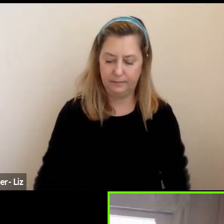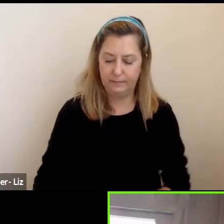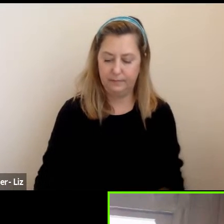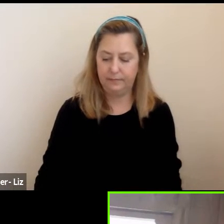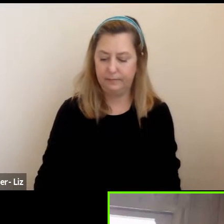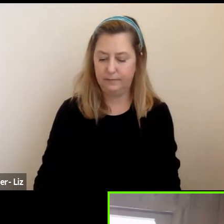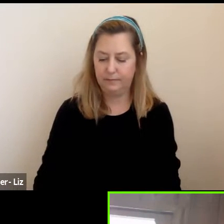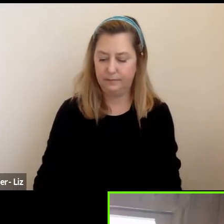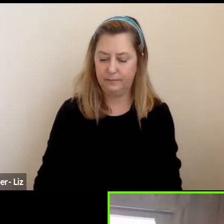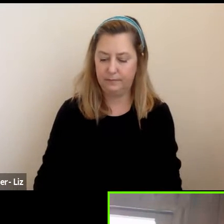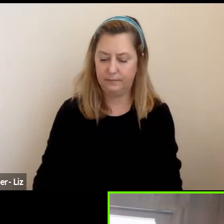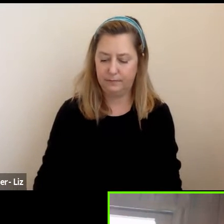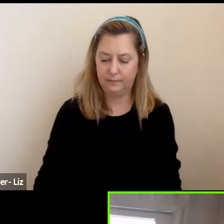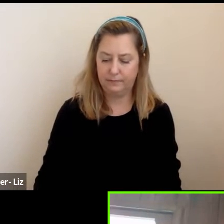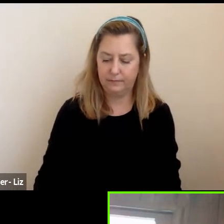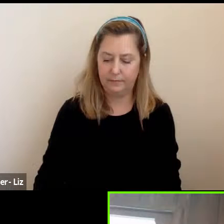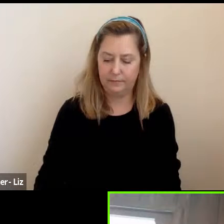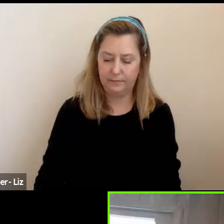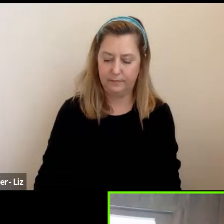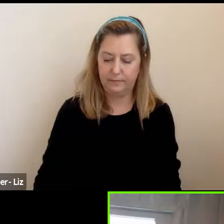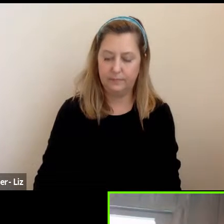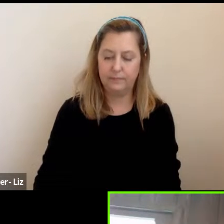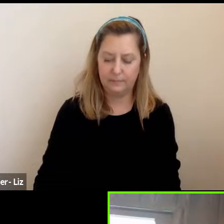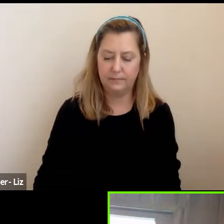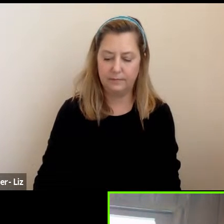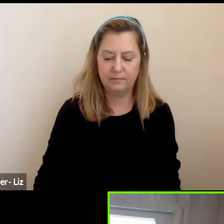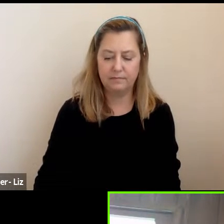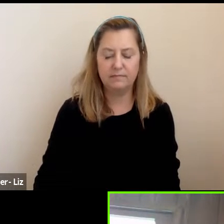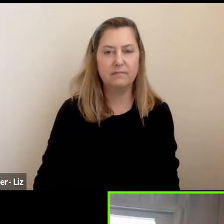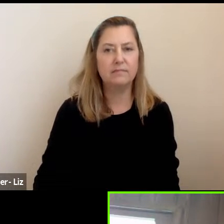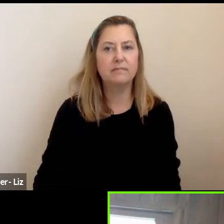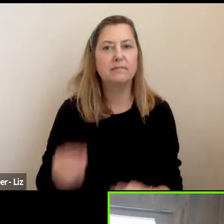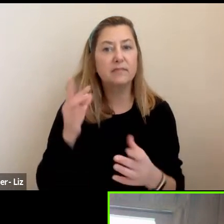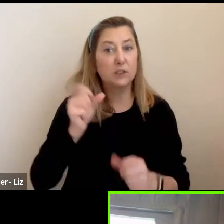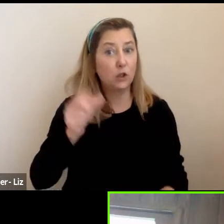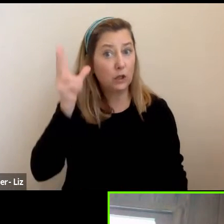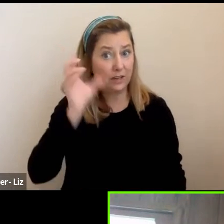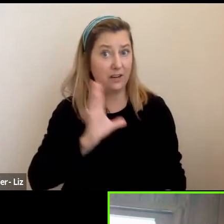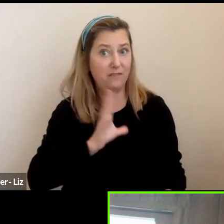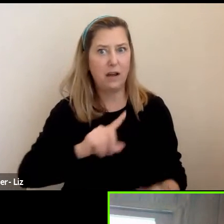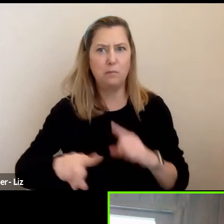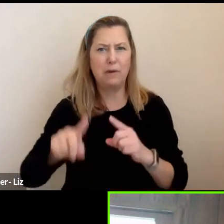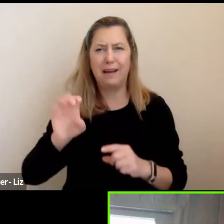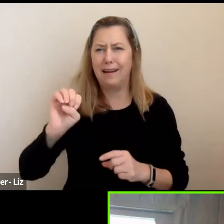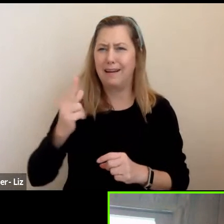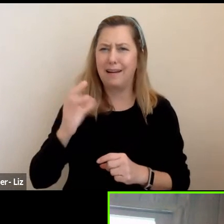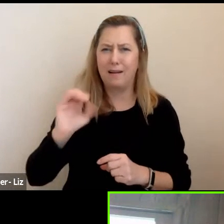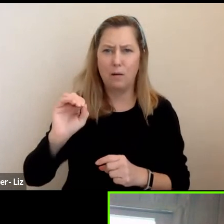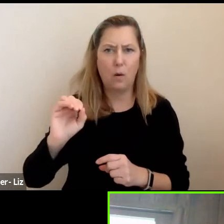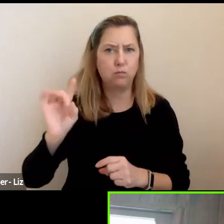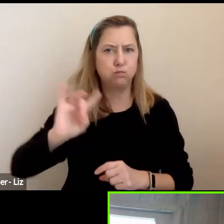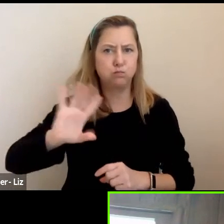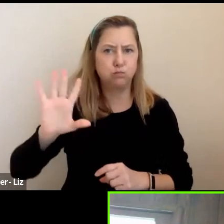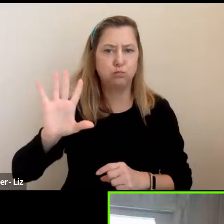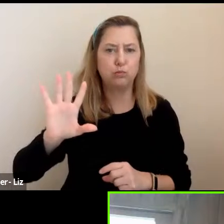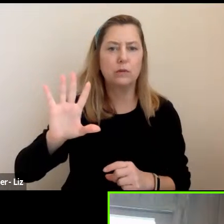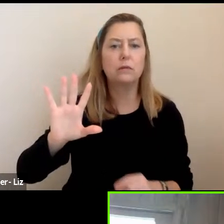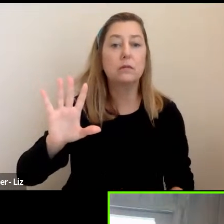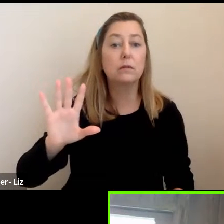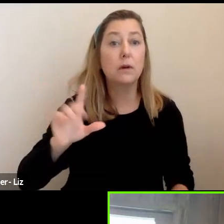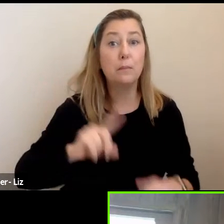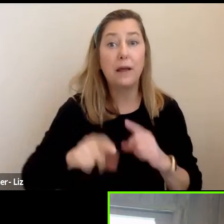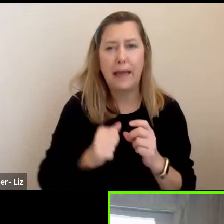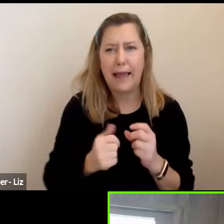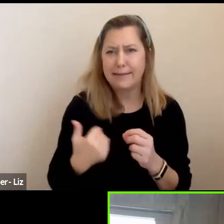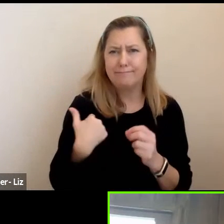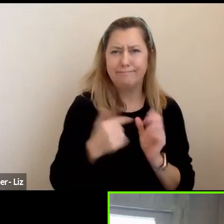So Anita, this is Shirley. We could hear you, but there was a big echo. But the noise from the little